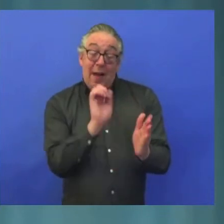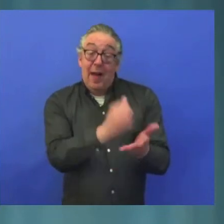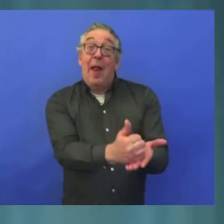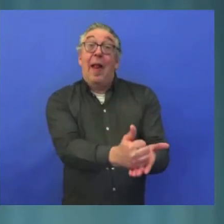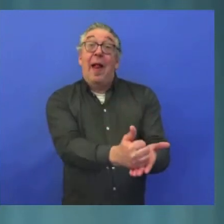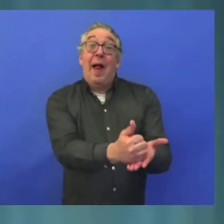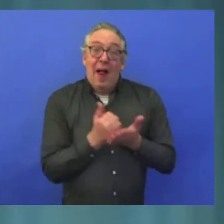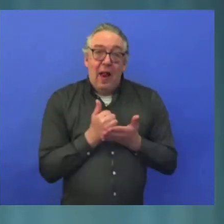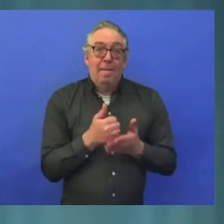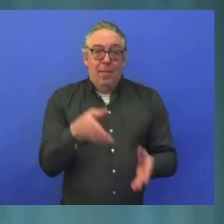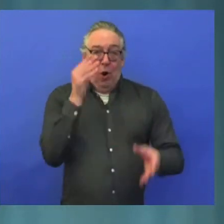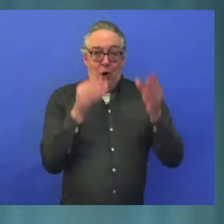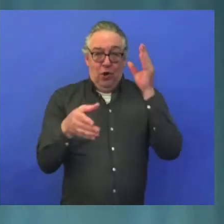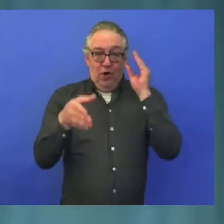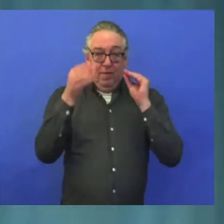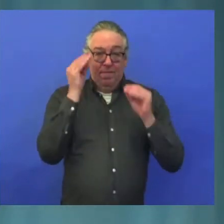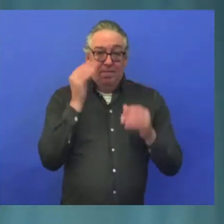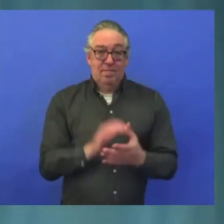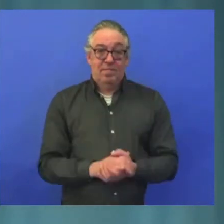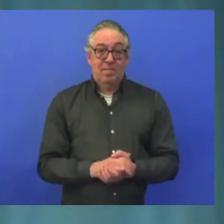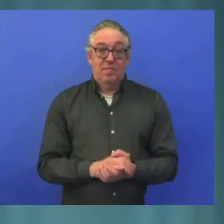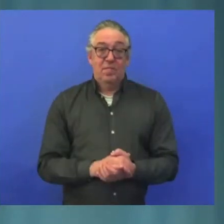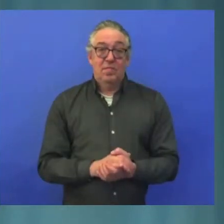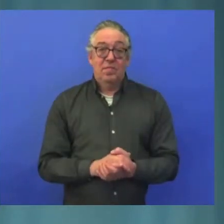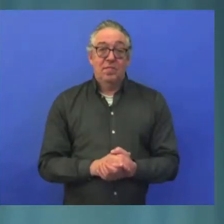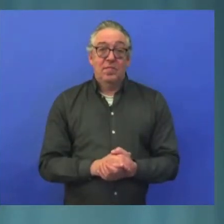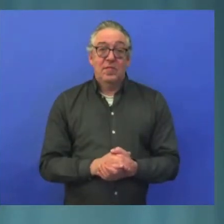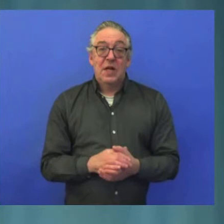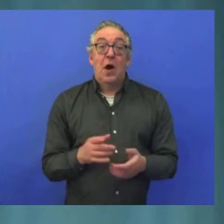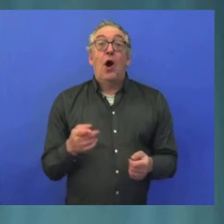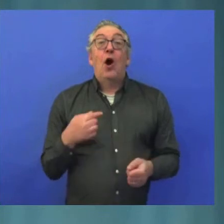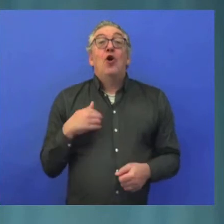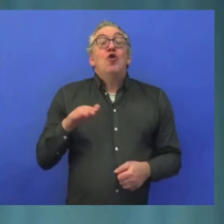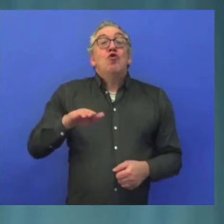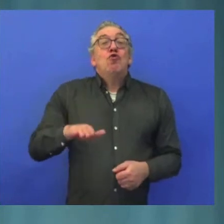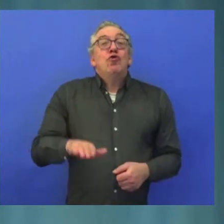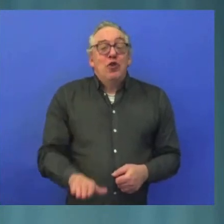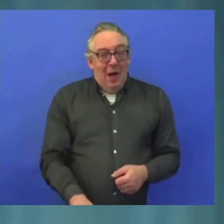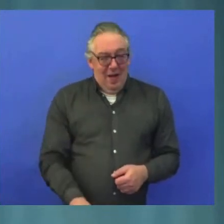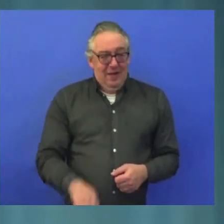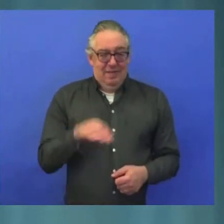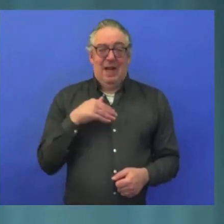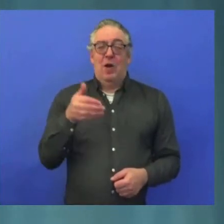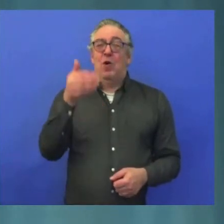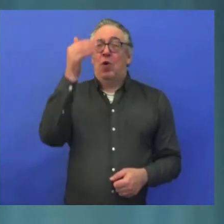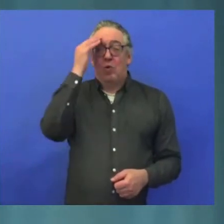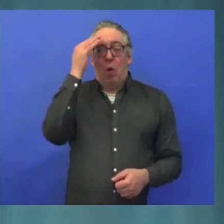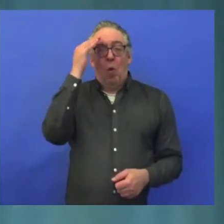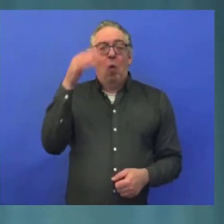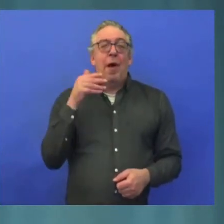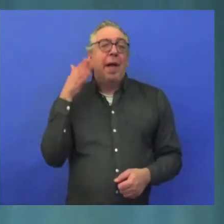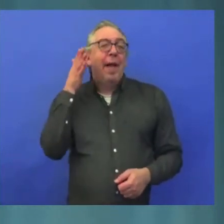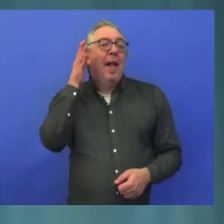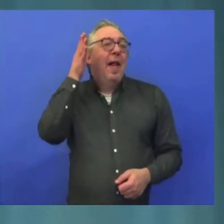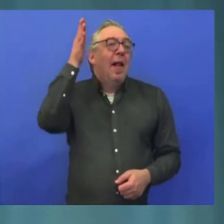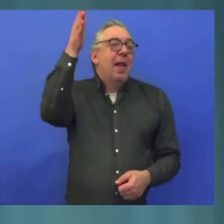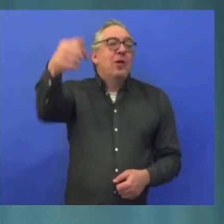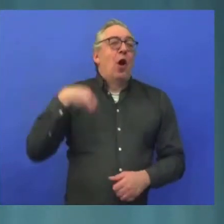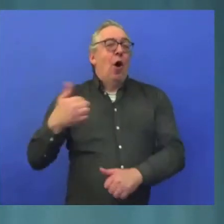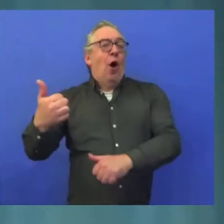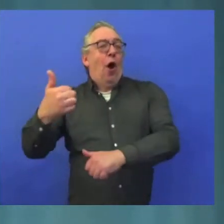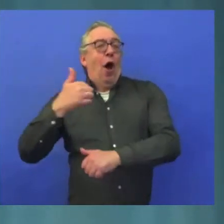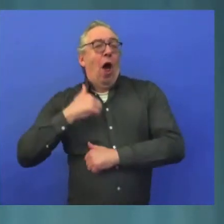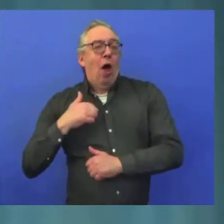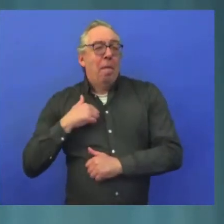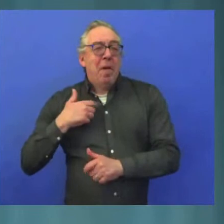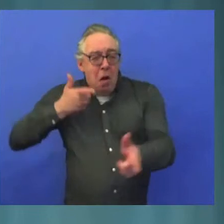or pilot or a sniper or something else, but that wasn't a big deal for me. You know, there are so many other